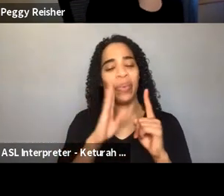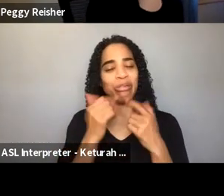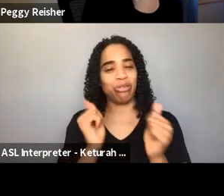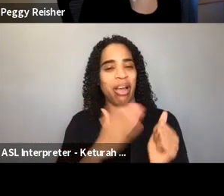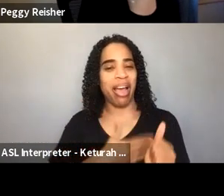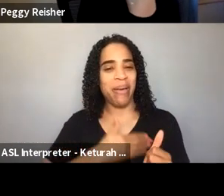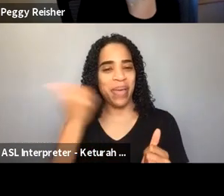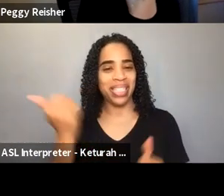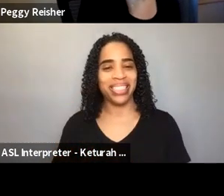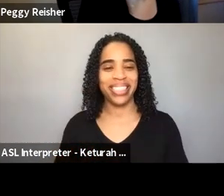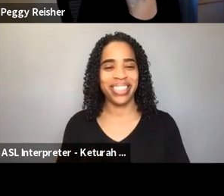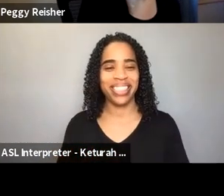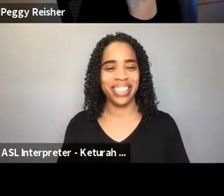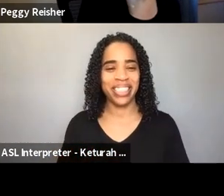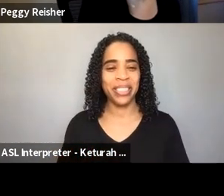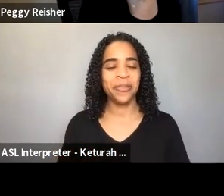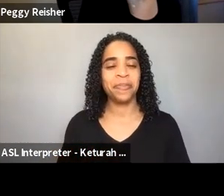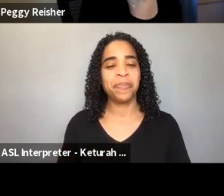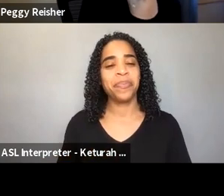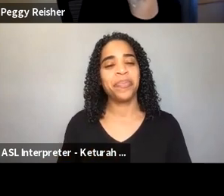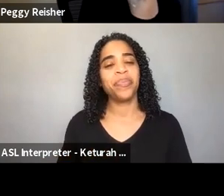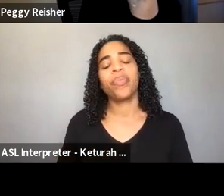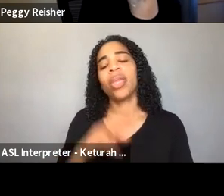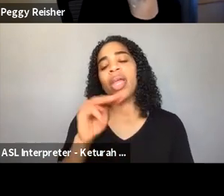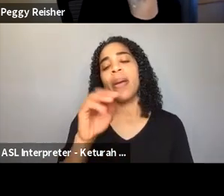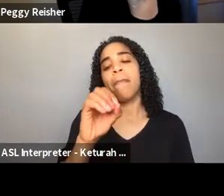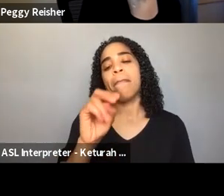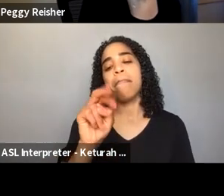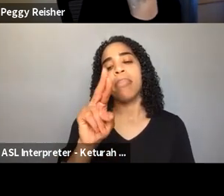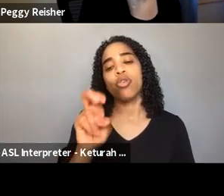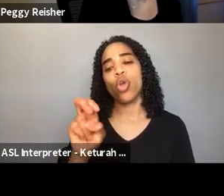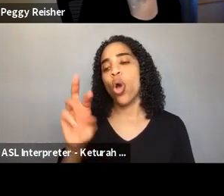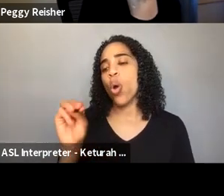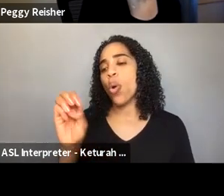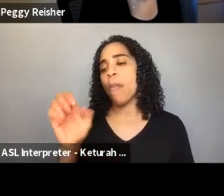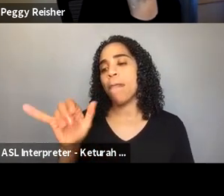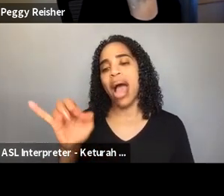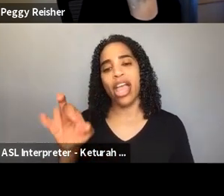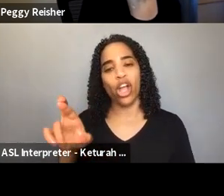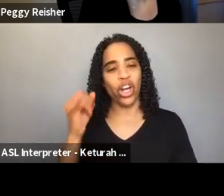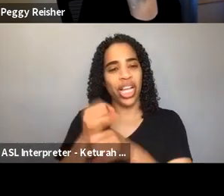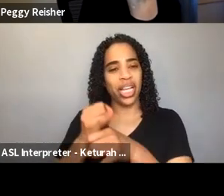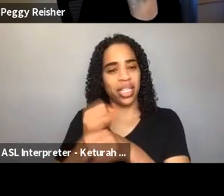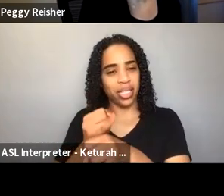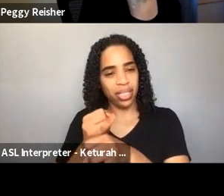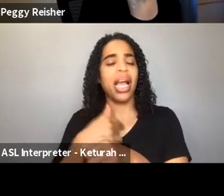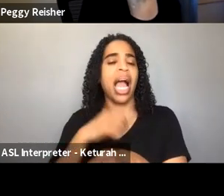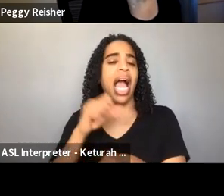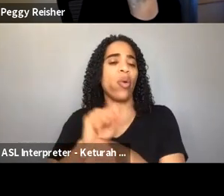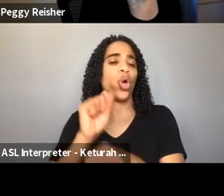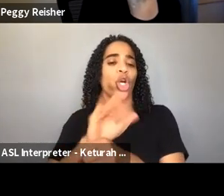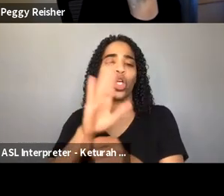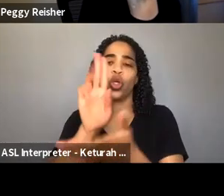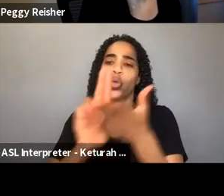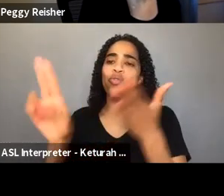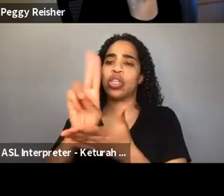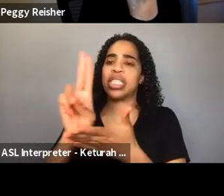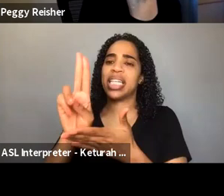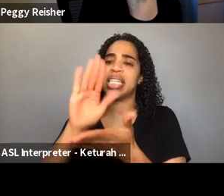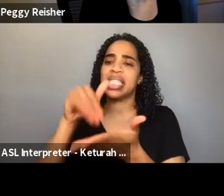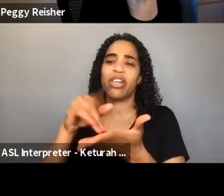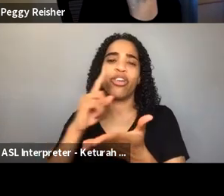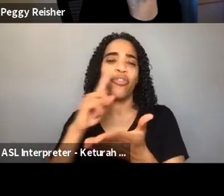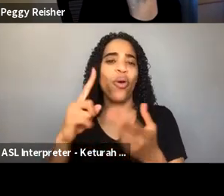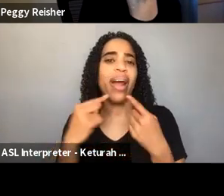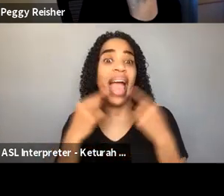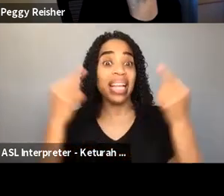At the Monroe-Meyer Institute, I work in a program called the University Center for Excellence in Developmental